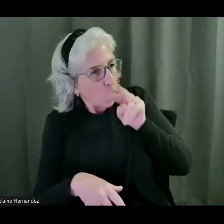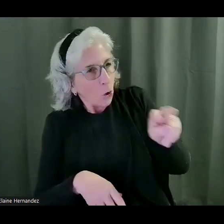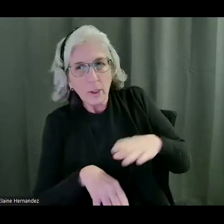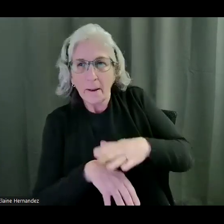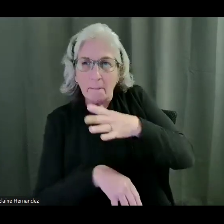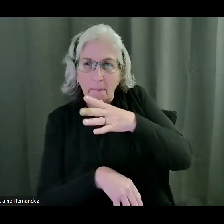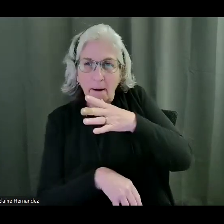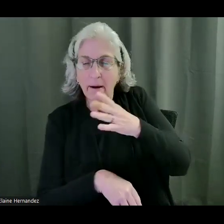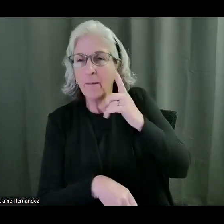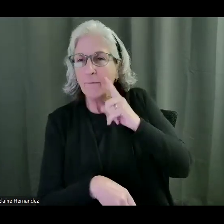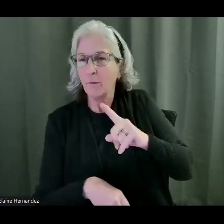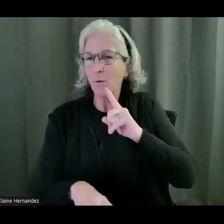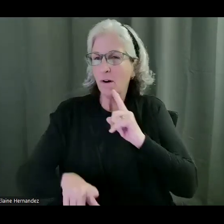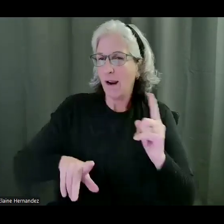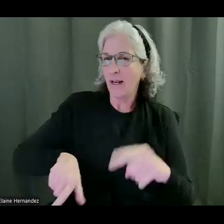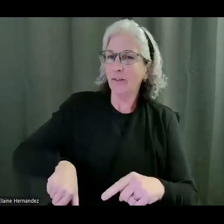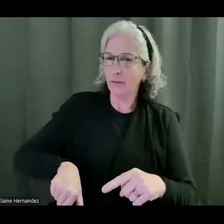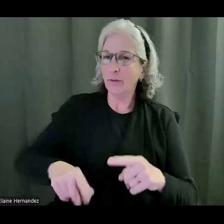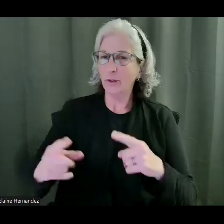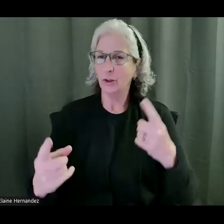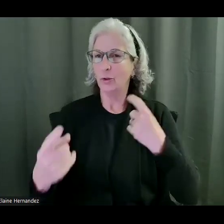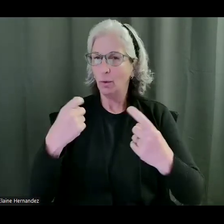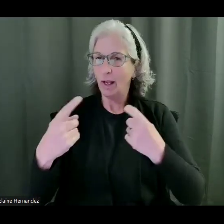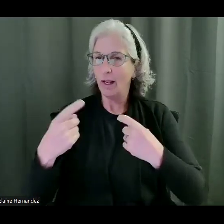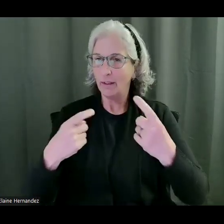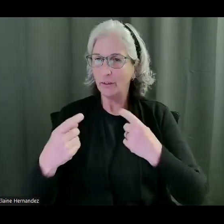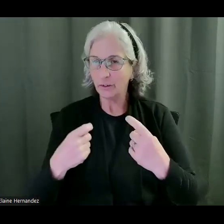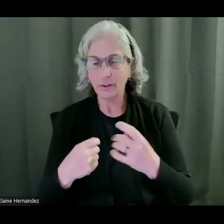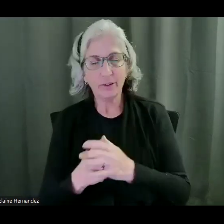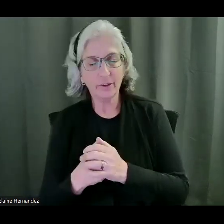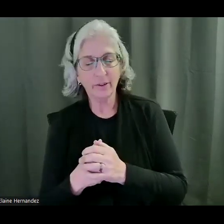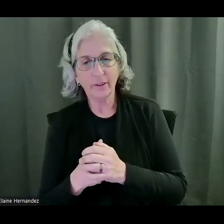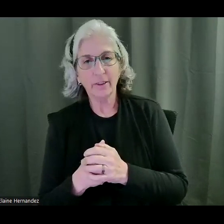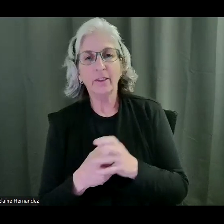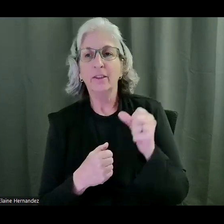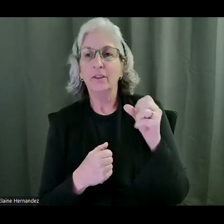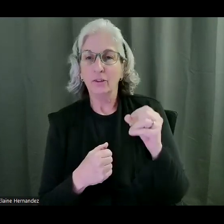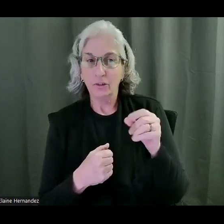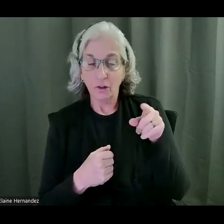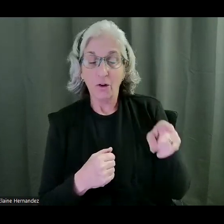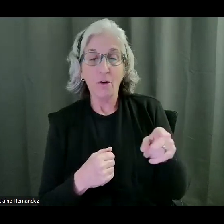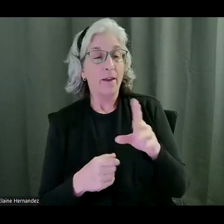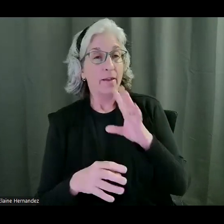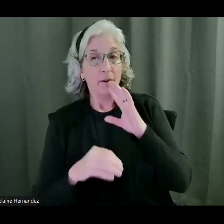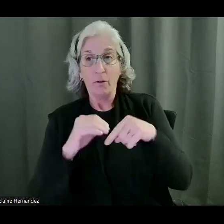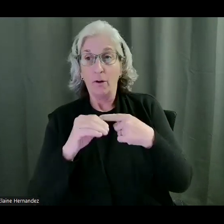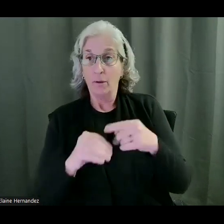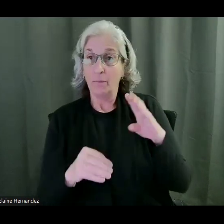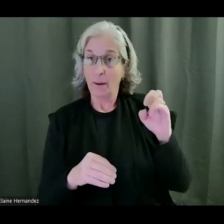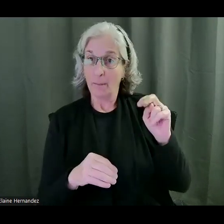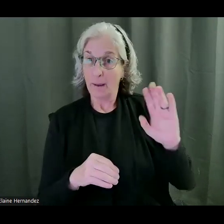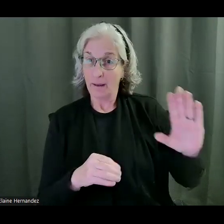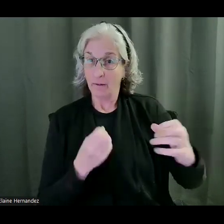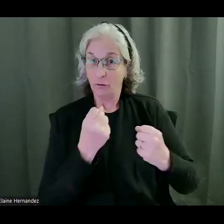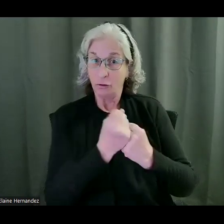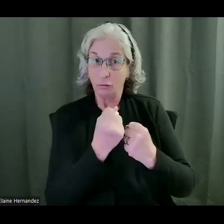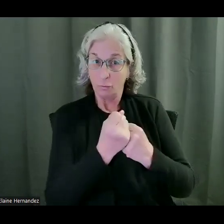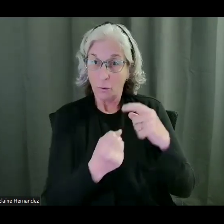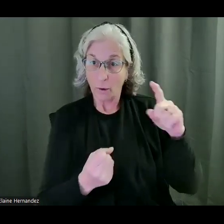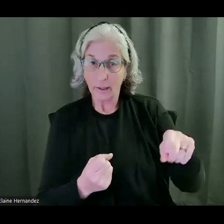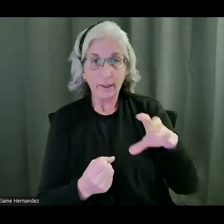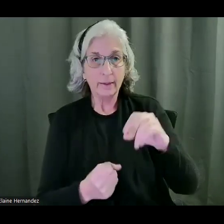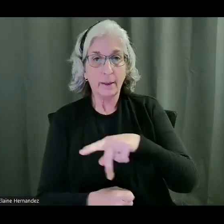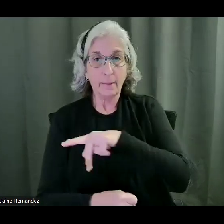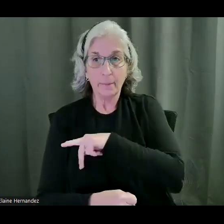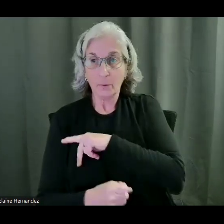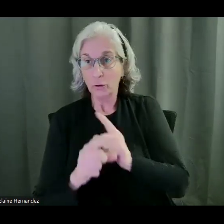detailed information. In addition to conversations surrounding Ben's support needs and personal goals, his job